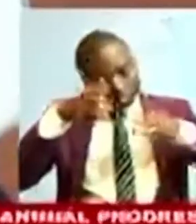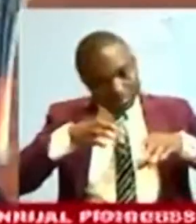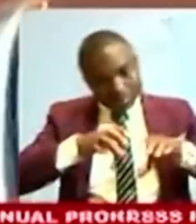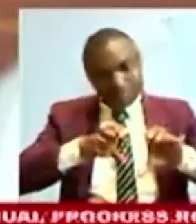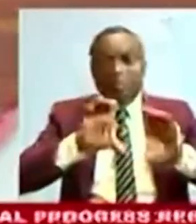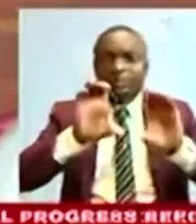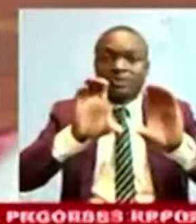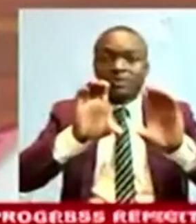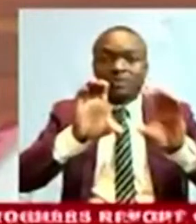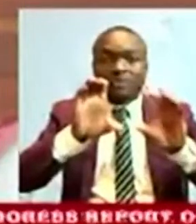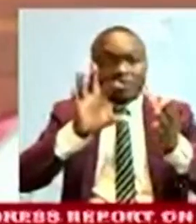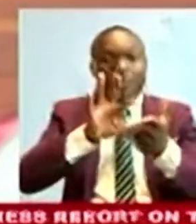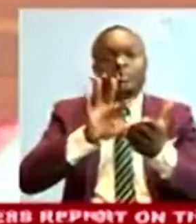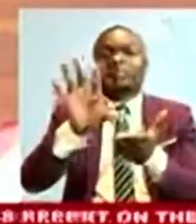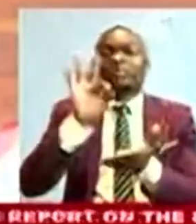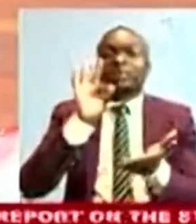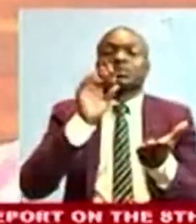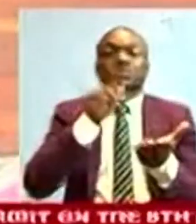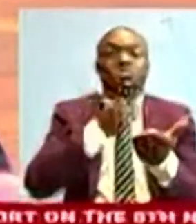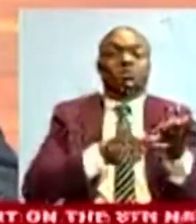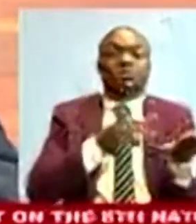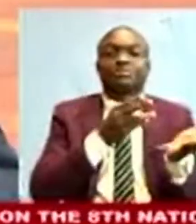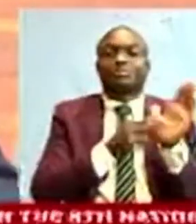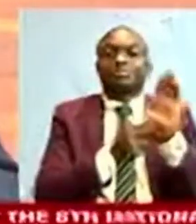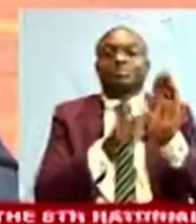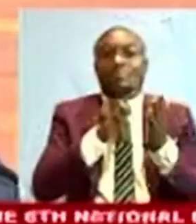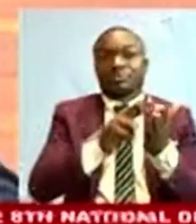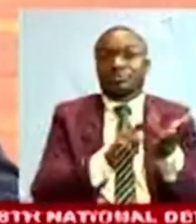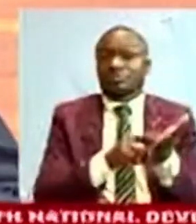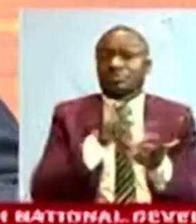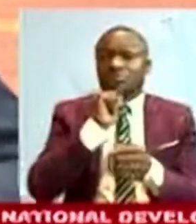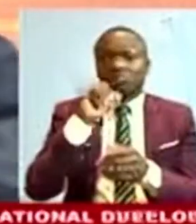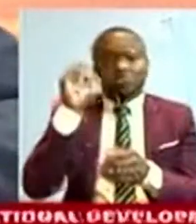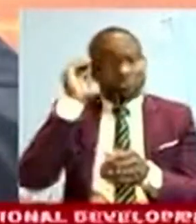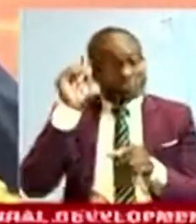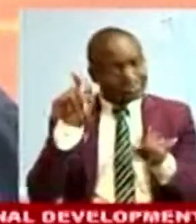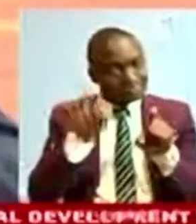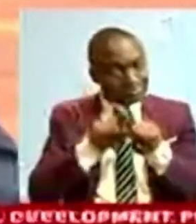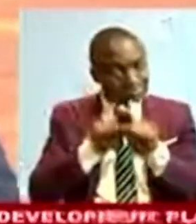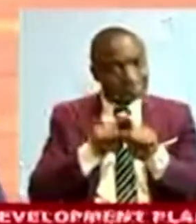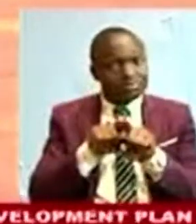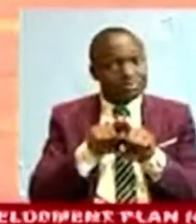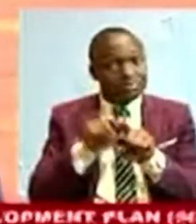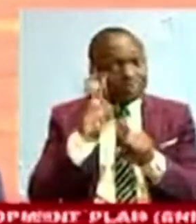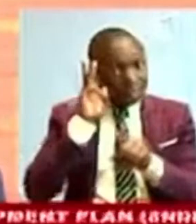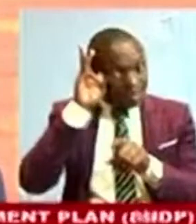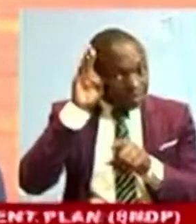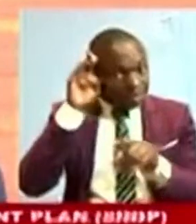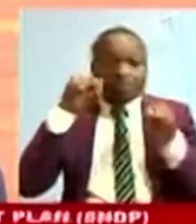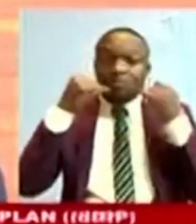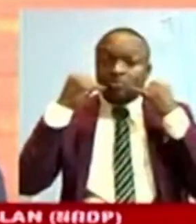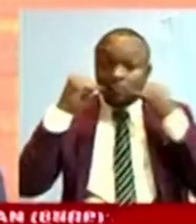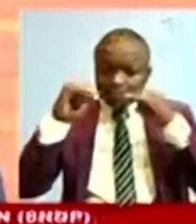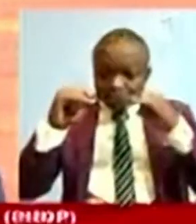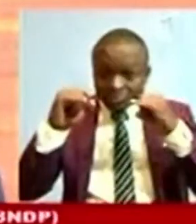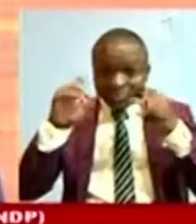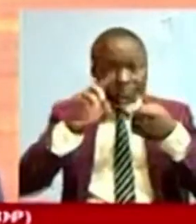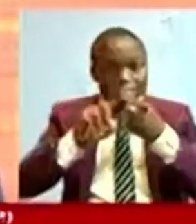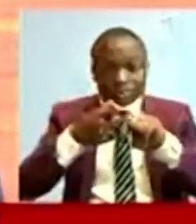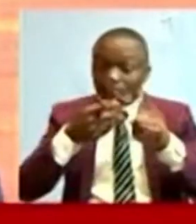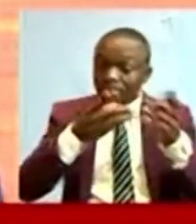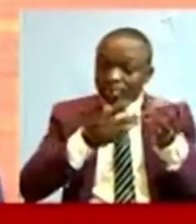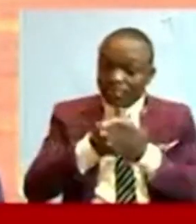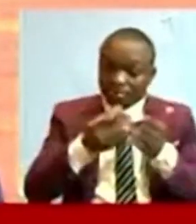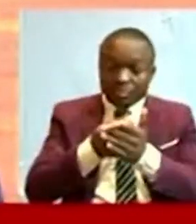report. So I don't know if it was the same ministry which informed our colleagues at Finance, or they